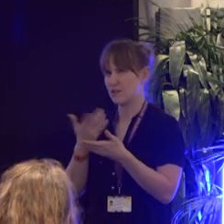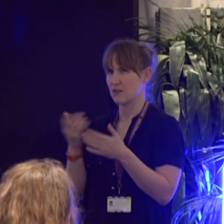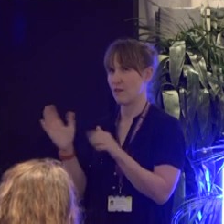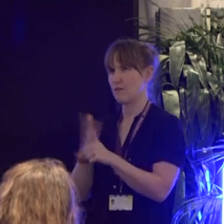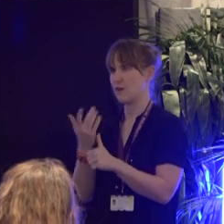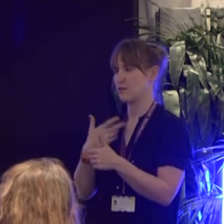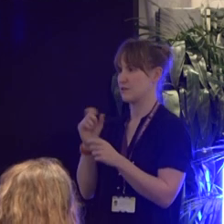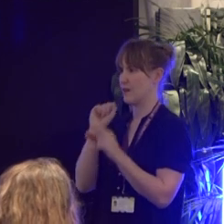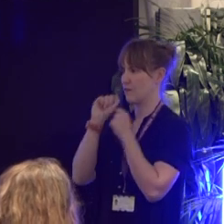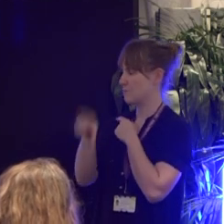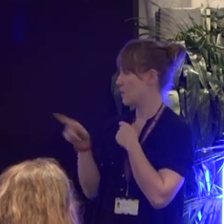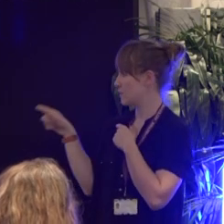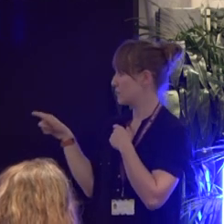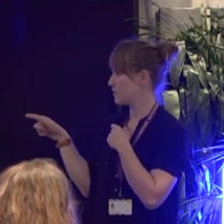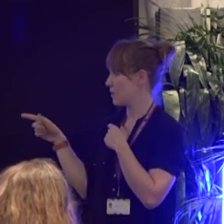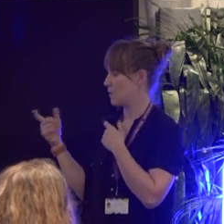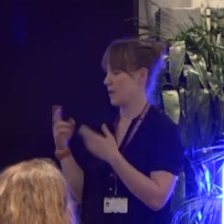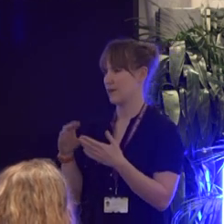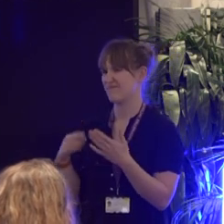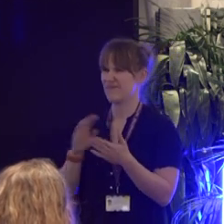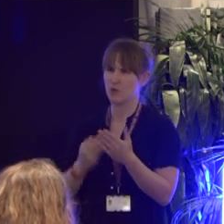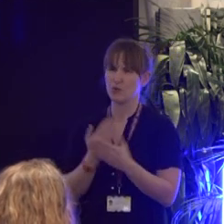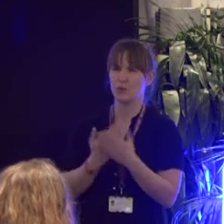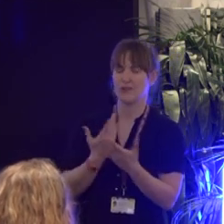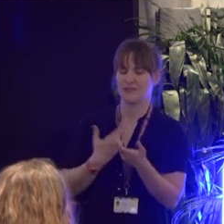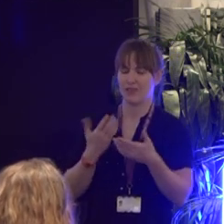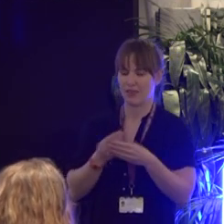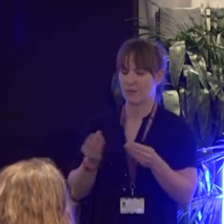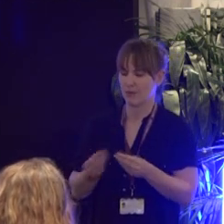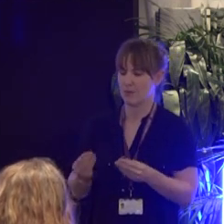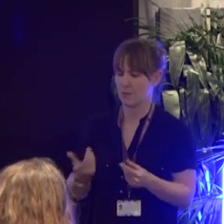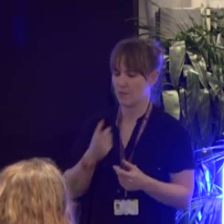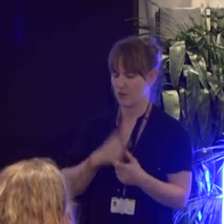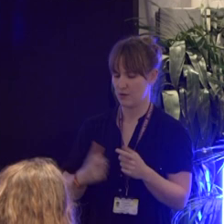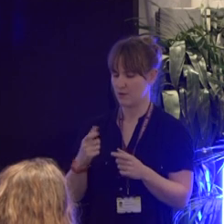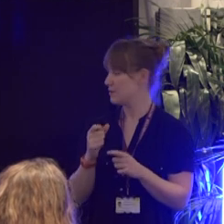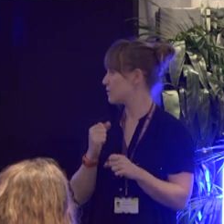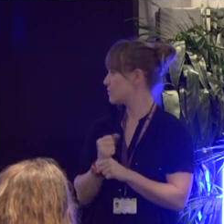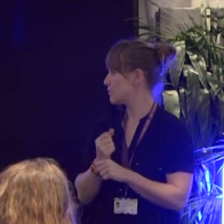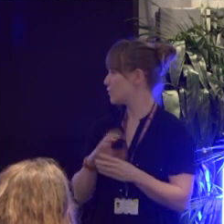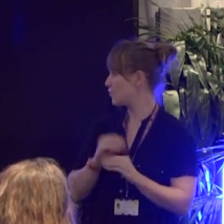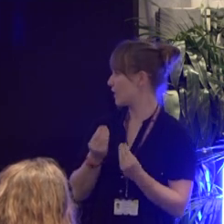creator, and like the reference to comedy as well. I can't speak to the